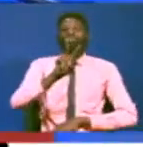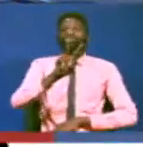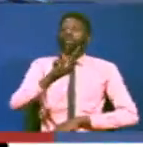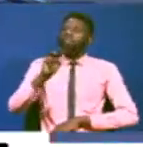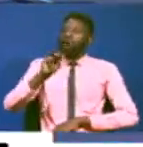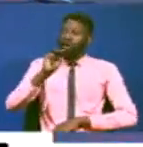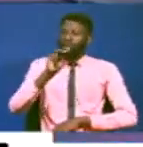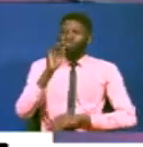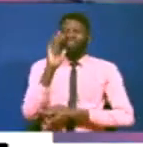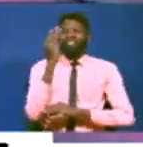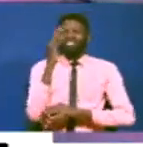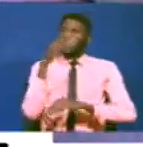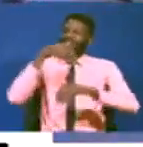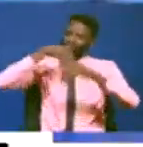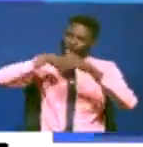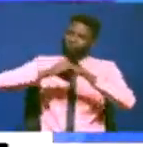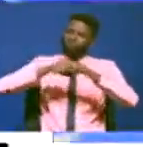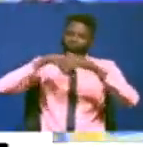2 million trees.